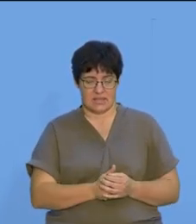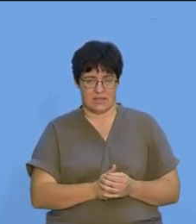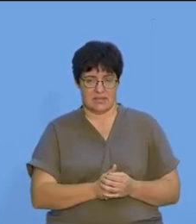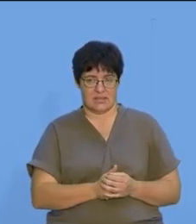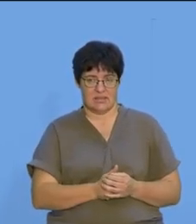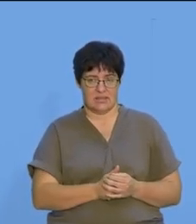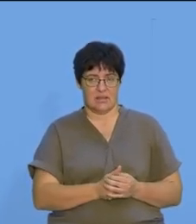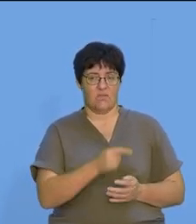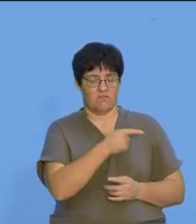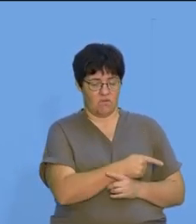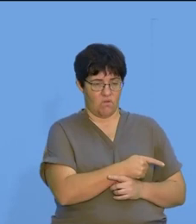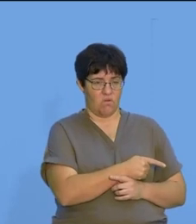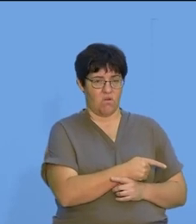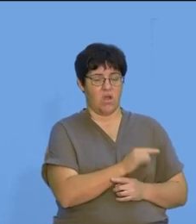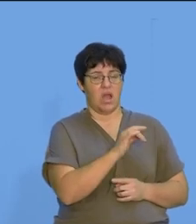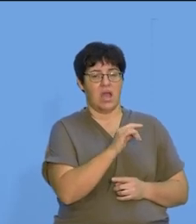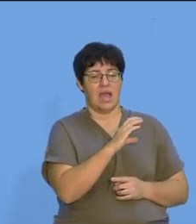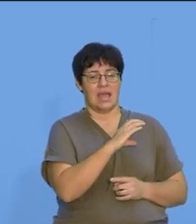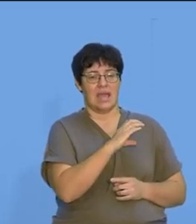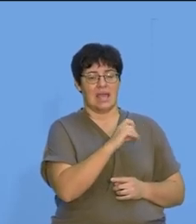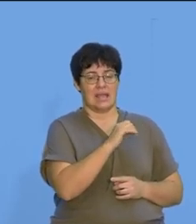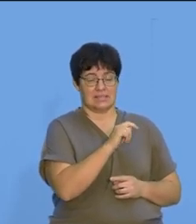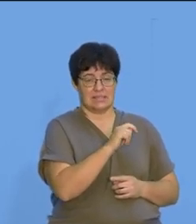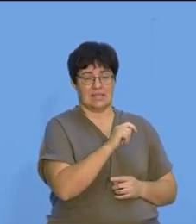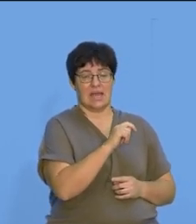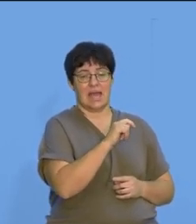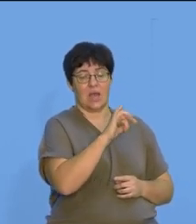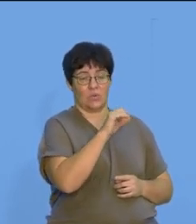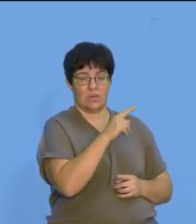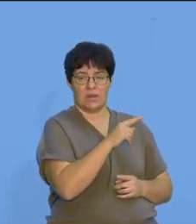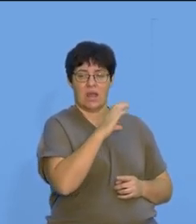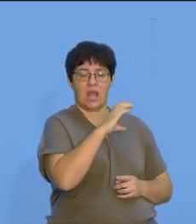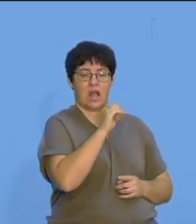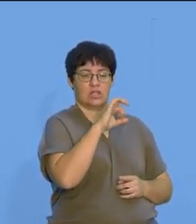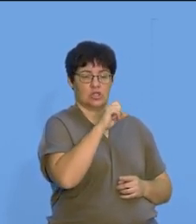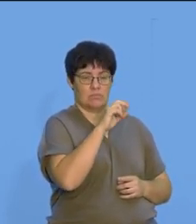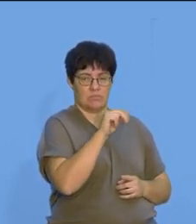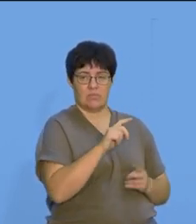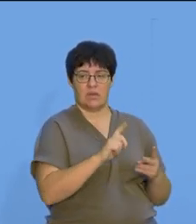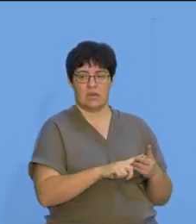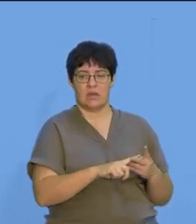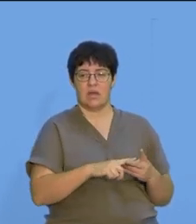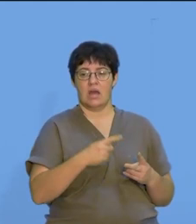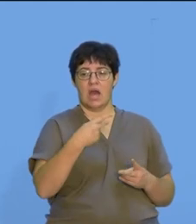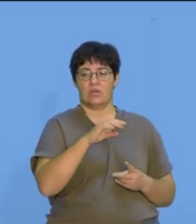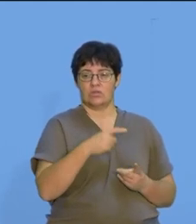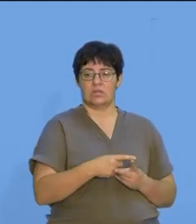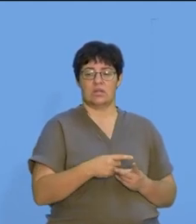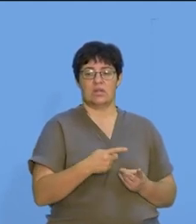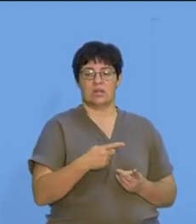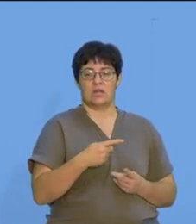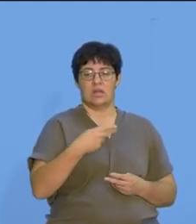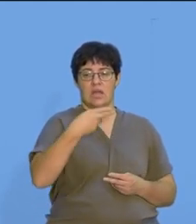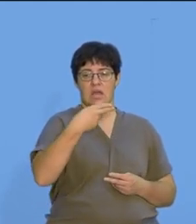Ca, that's the symbol of the cation, which is positive, which is calcium. And then the hydroxide ion is